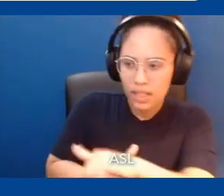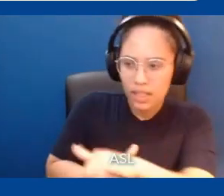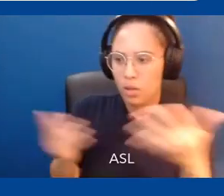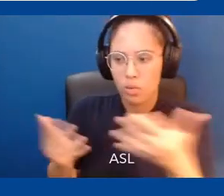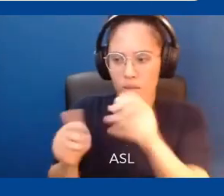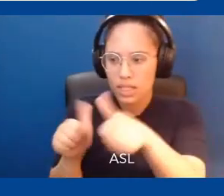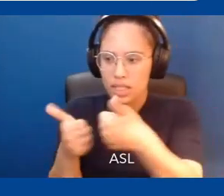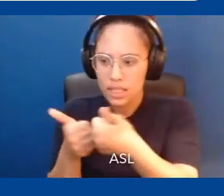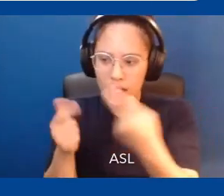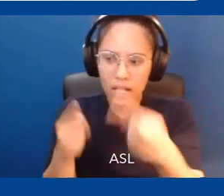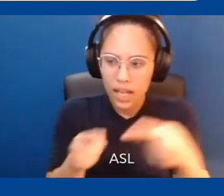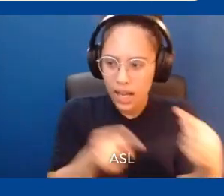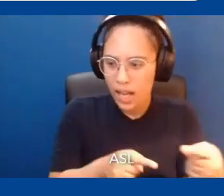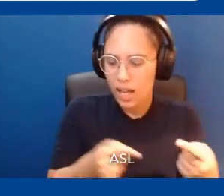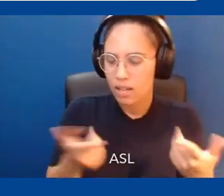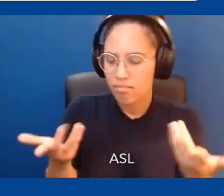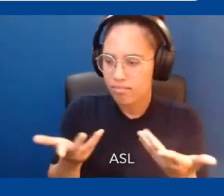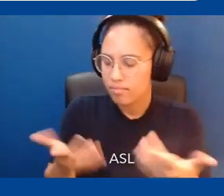of doing that,